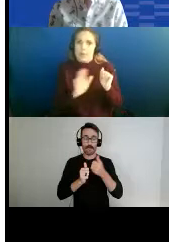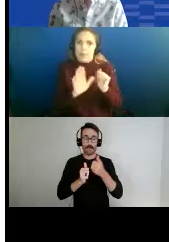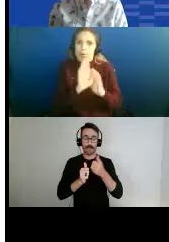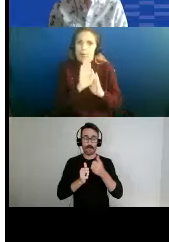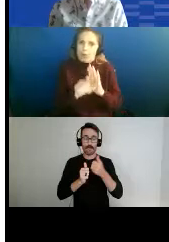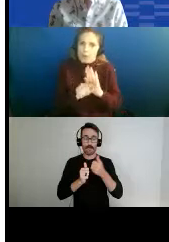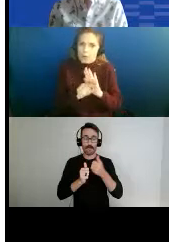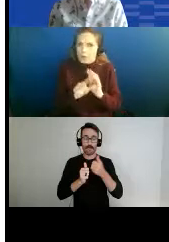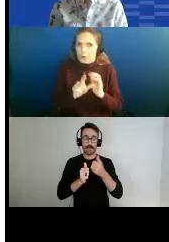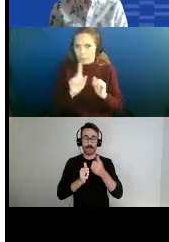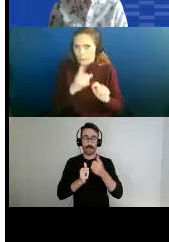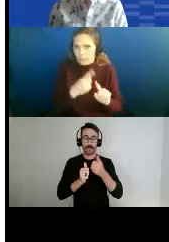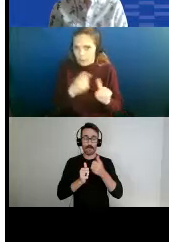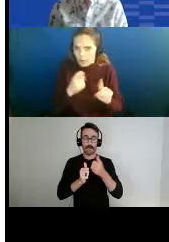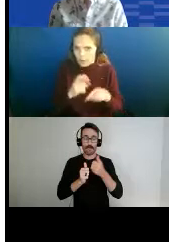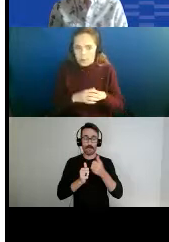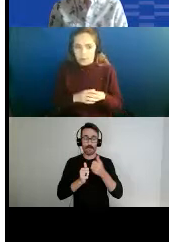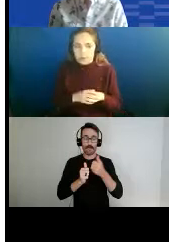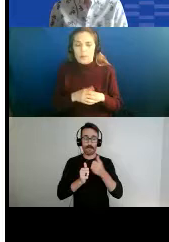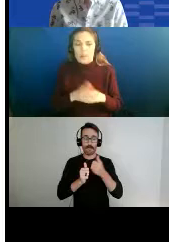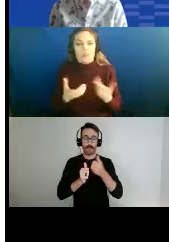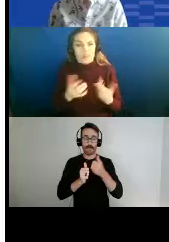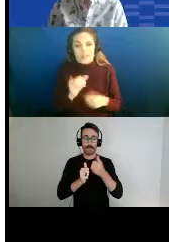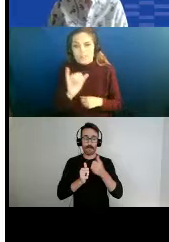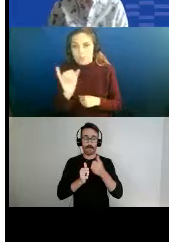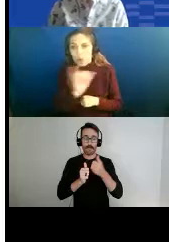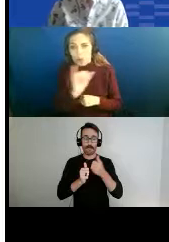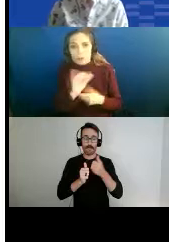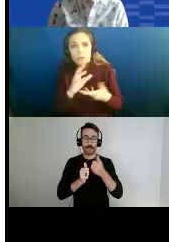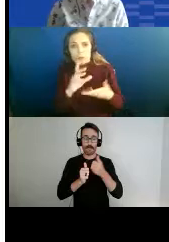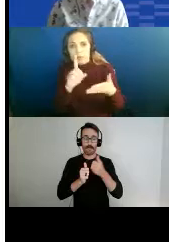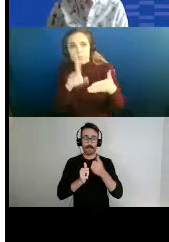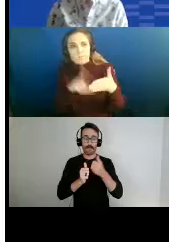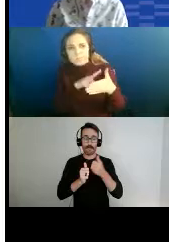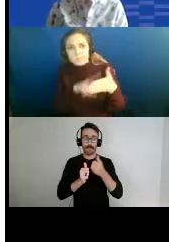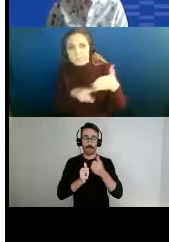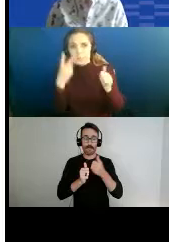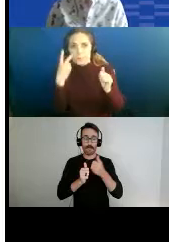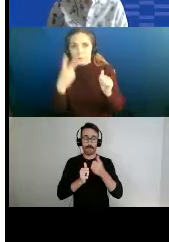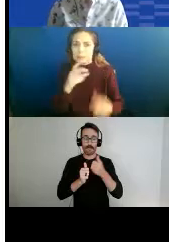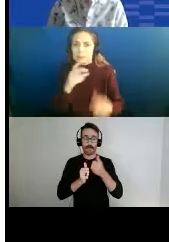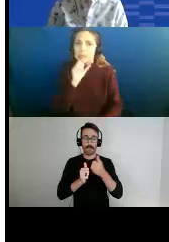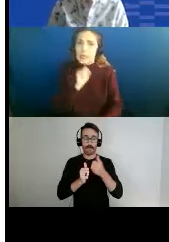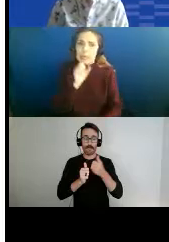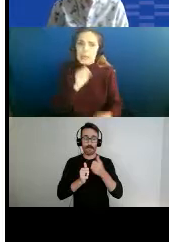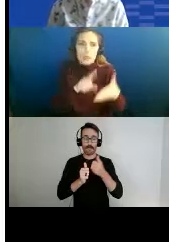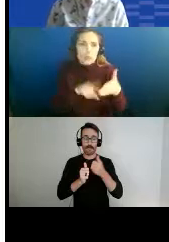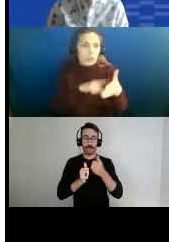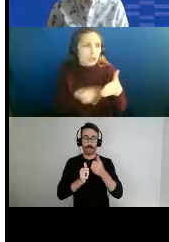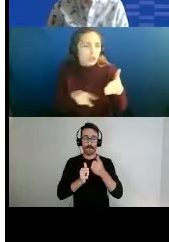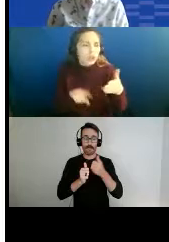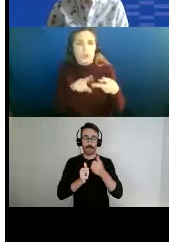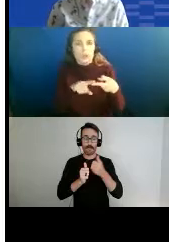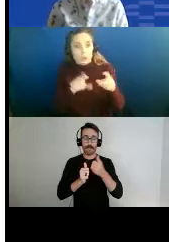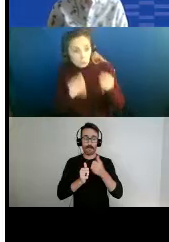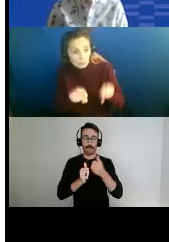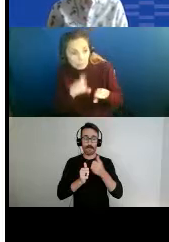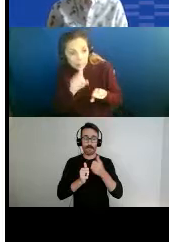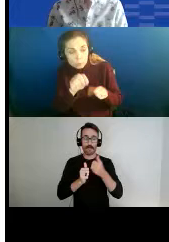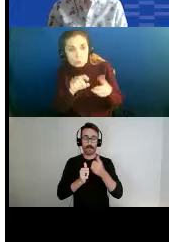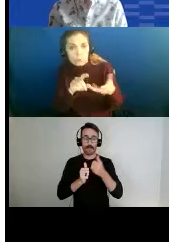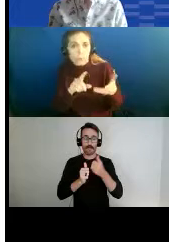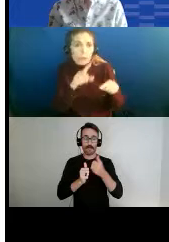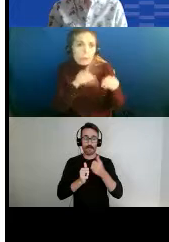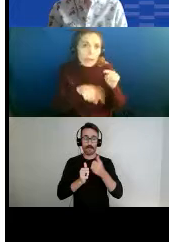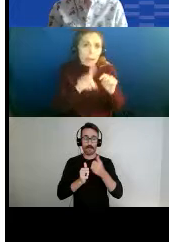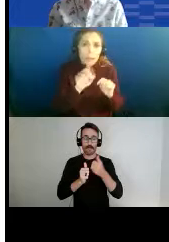with experiences of ageism, racism, ableism, and other forms of discrimination. With these